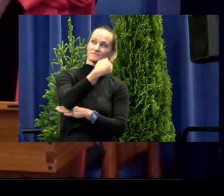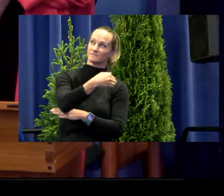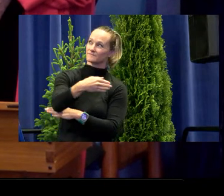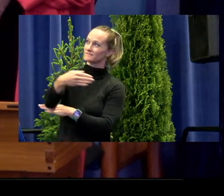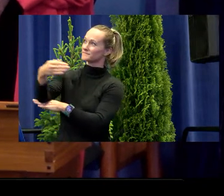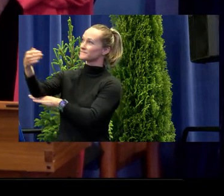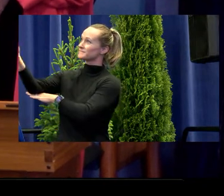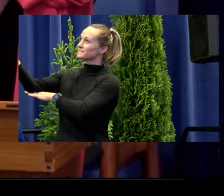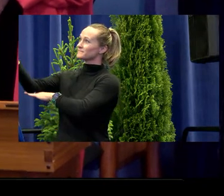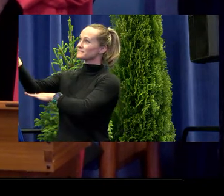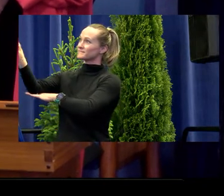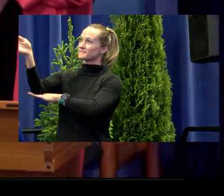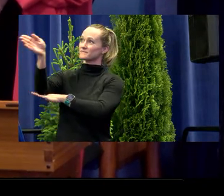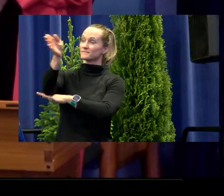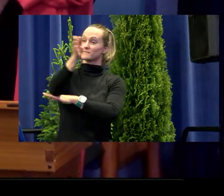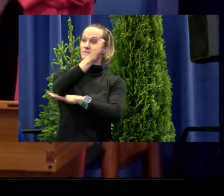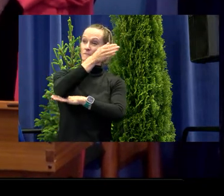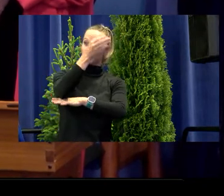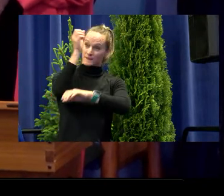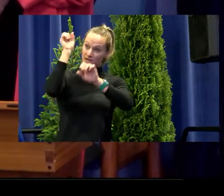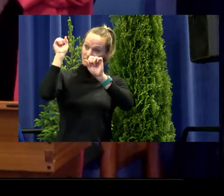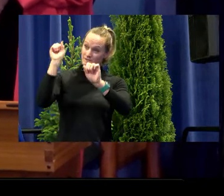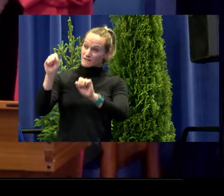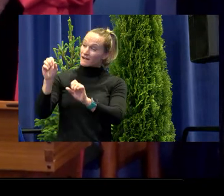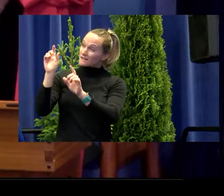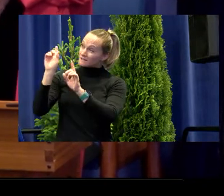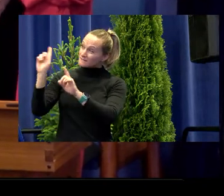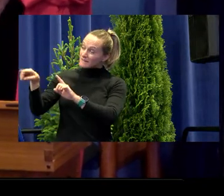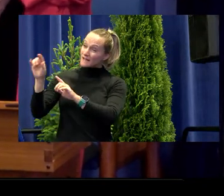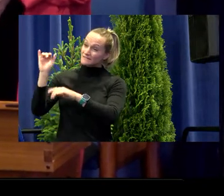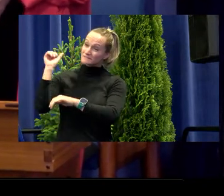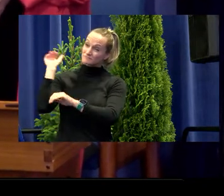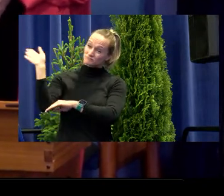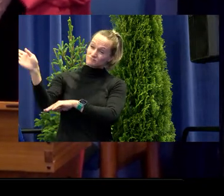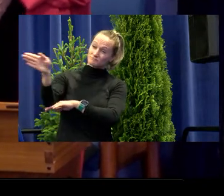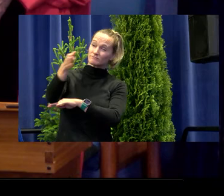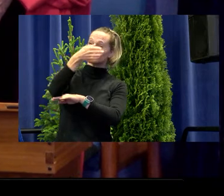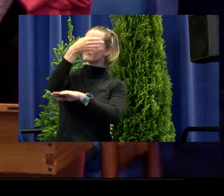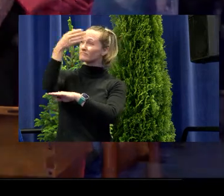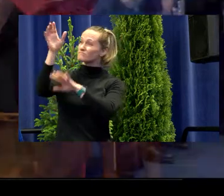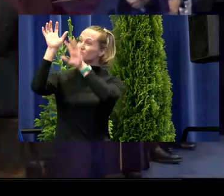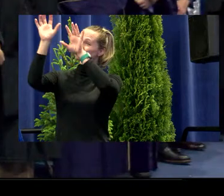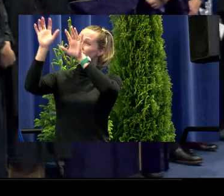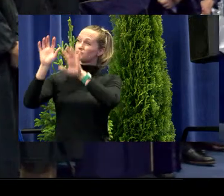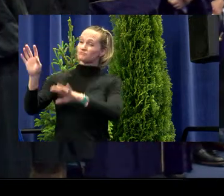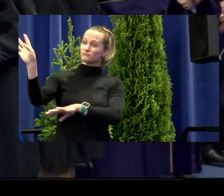was still there. Oh, say does that